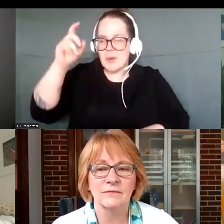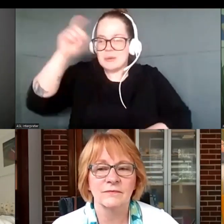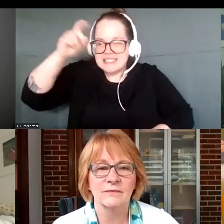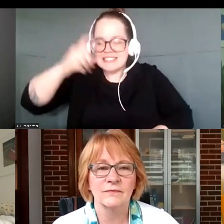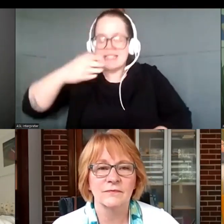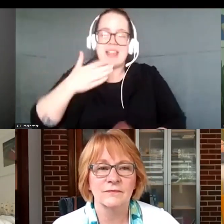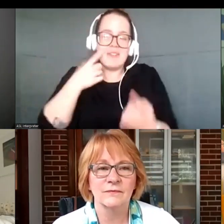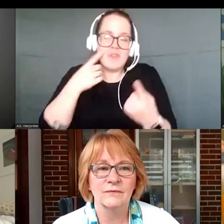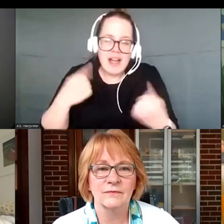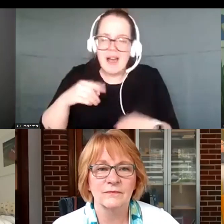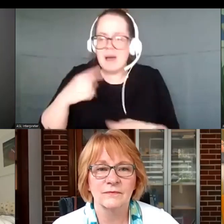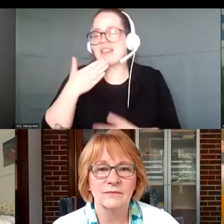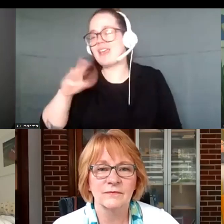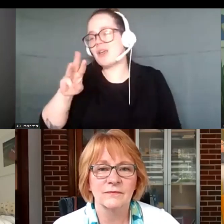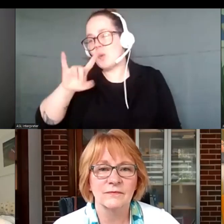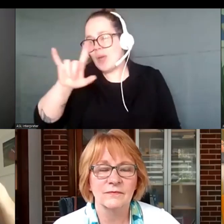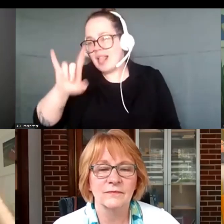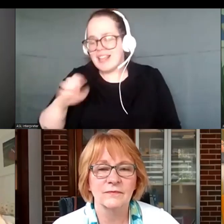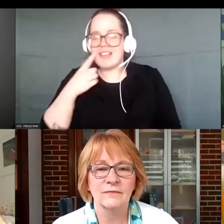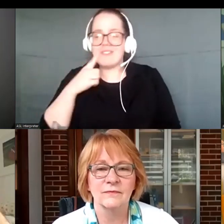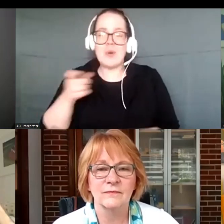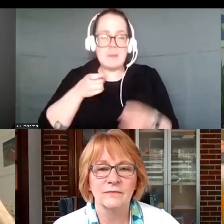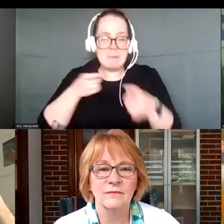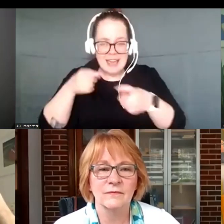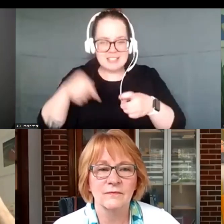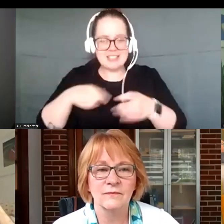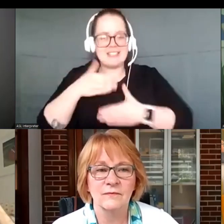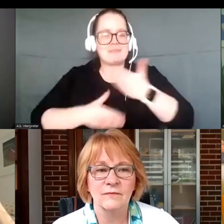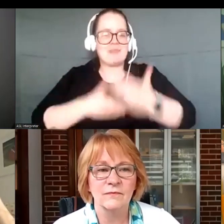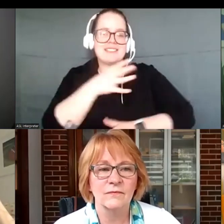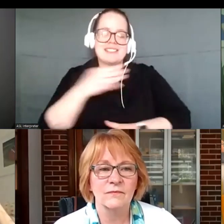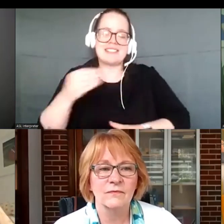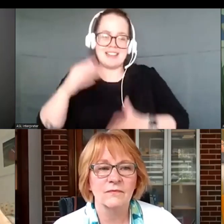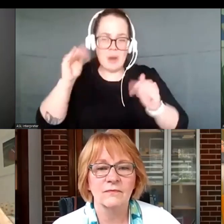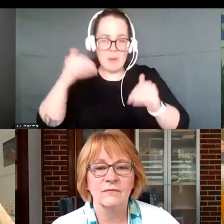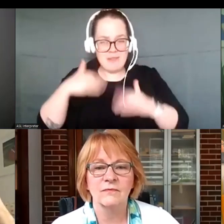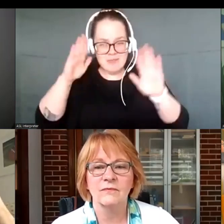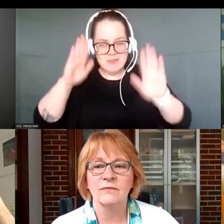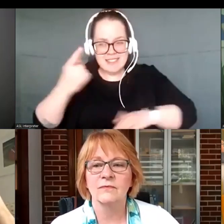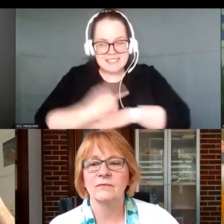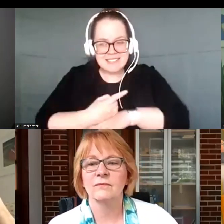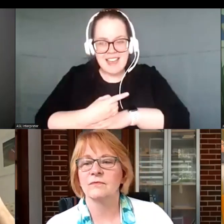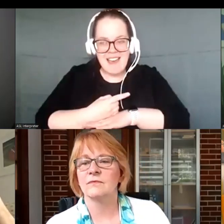Thank you, Willie, for managing this process. And we hope you have a great day. Fill